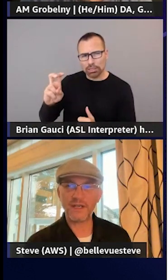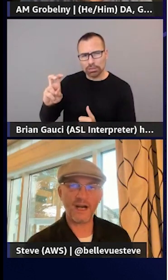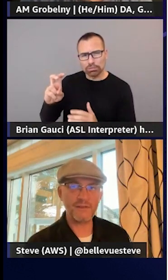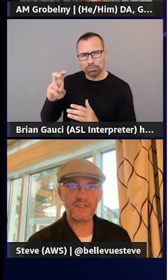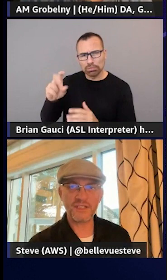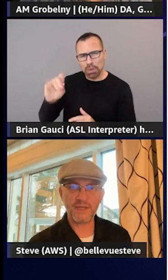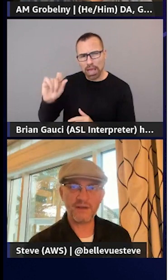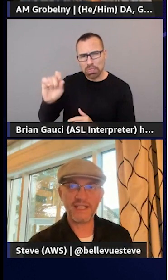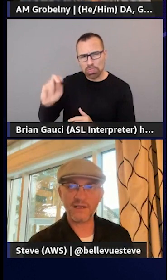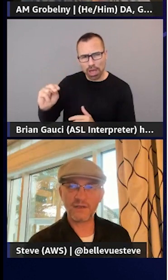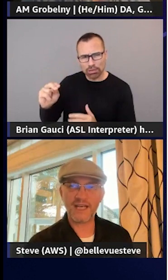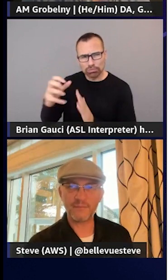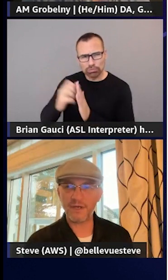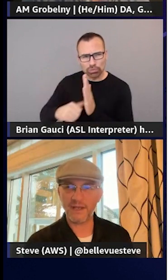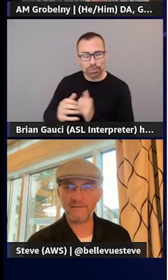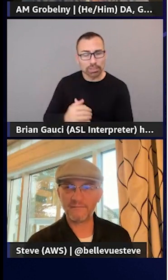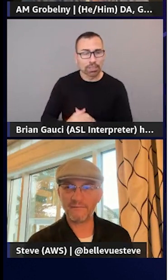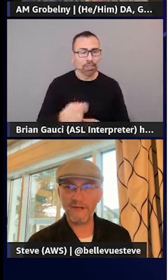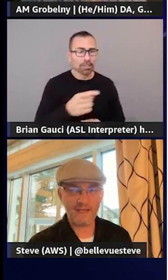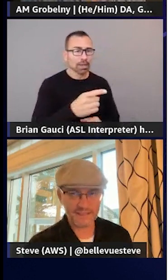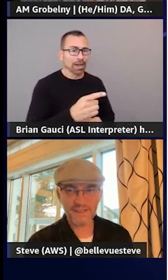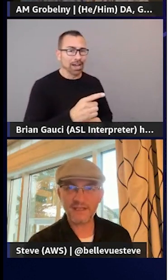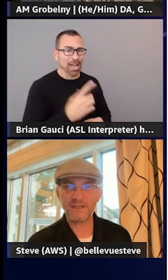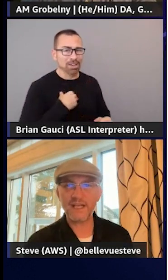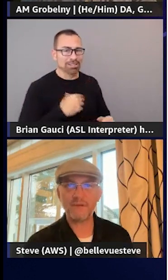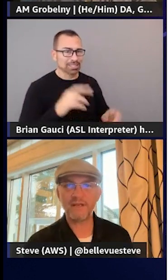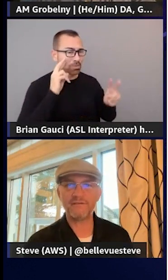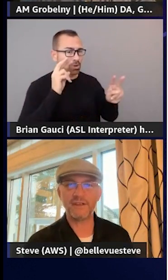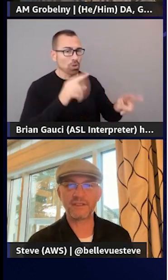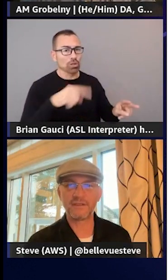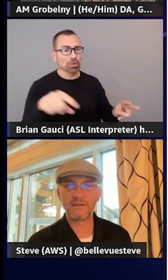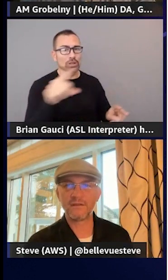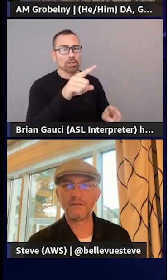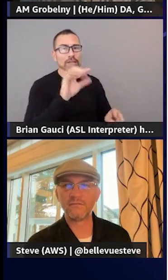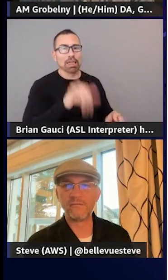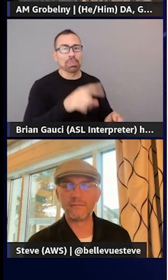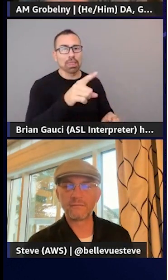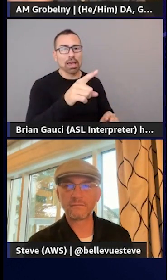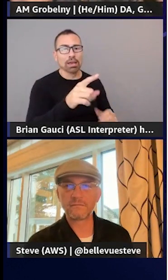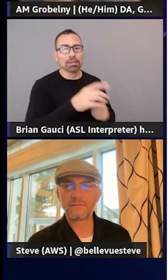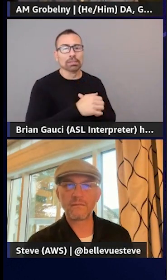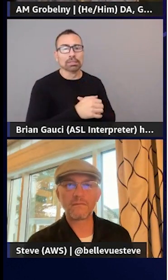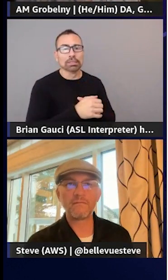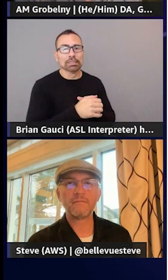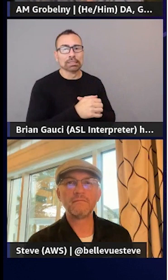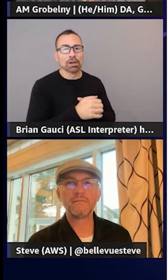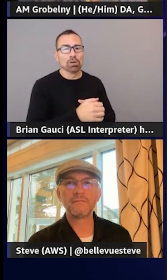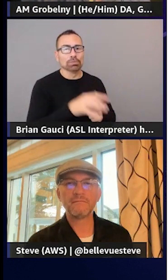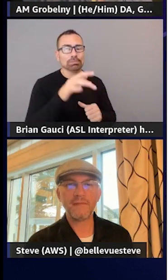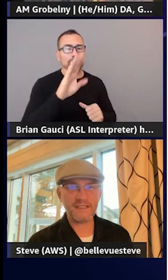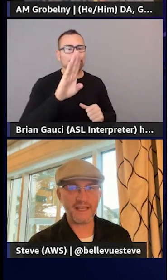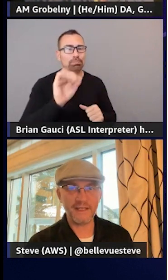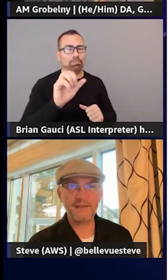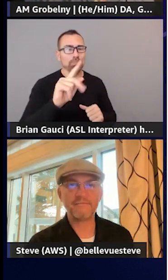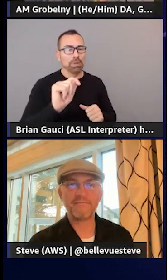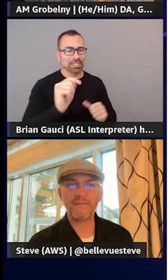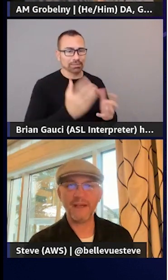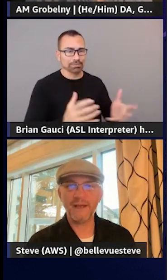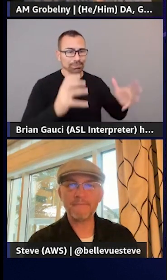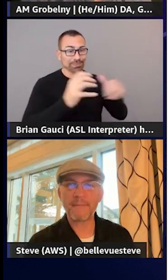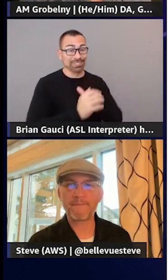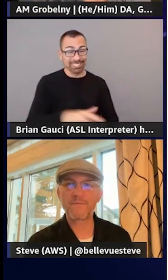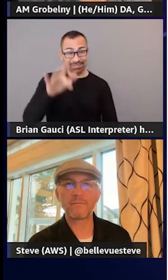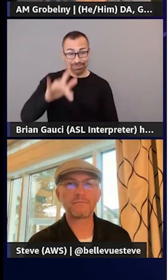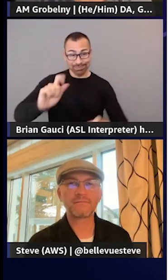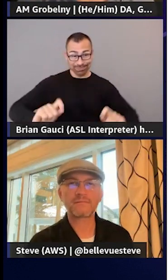been talking, I would suggest we go take a look at that bucket, right? Okay. Let's go take a look at that bucket first. Oops, I already had it open. That's handy.